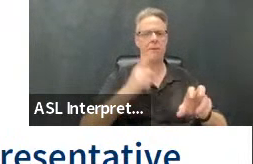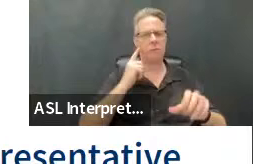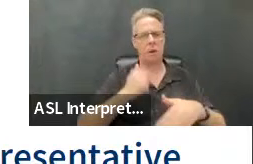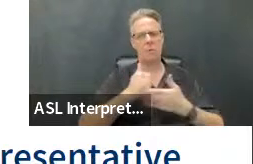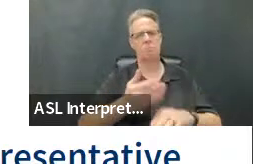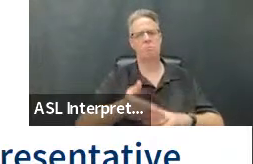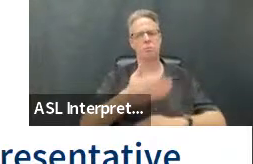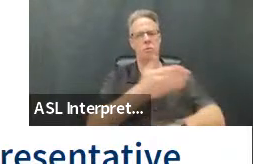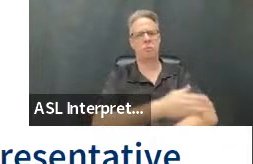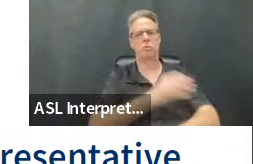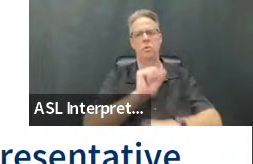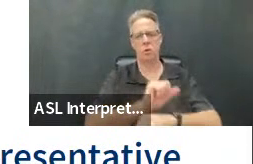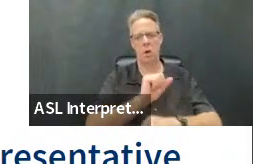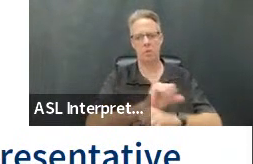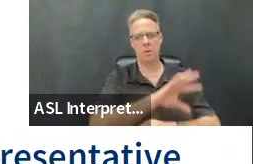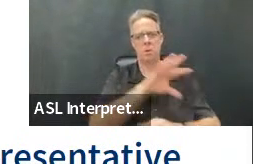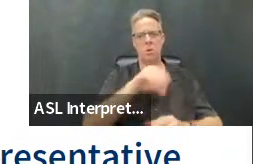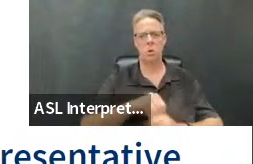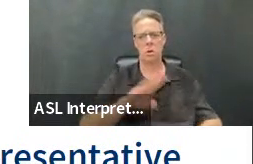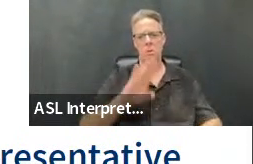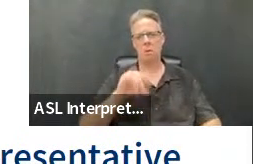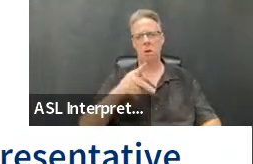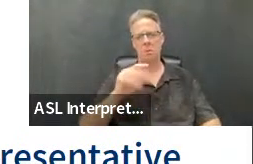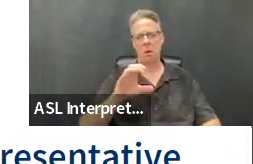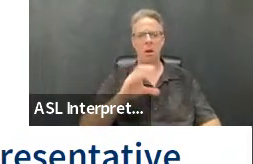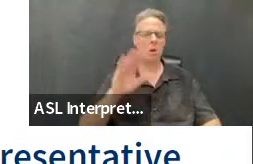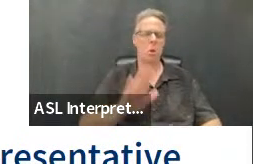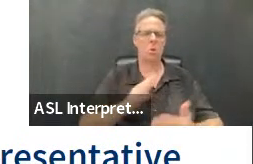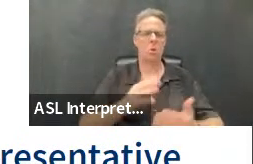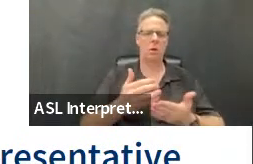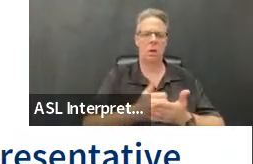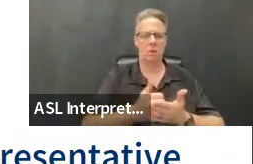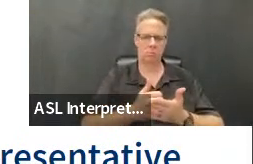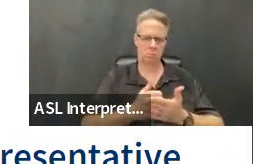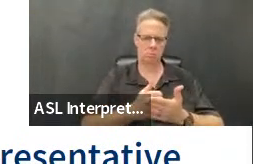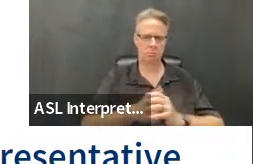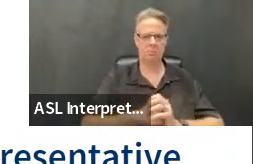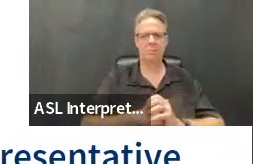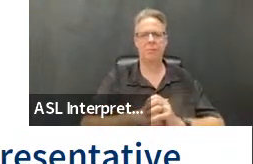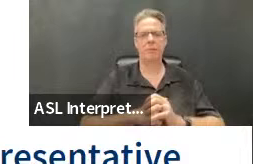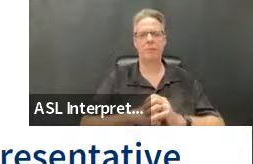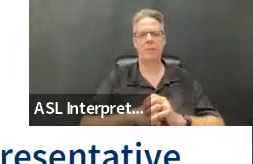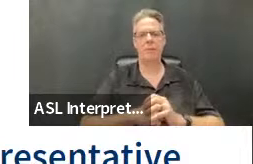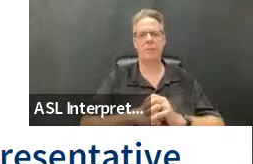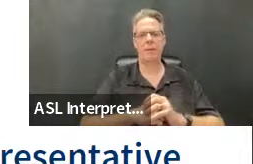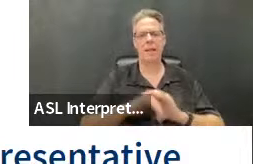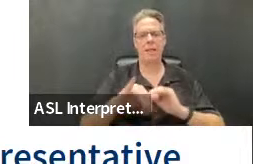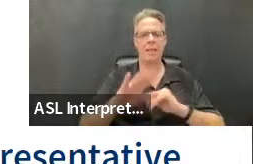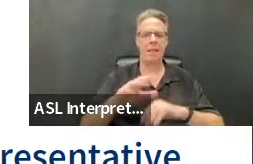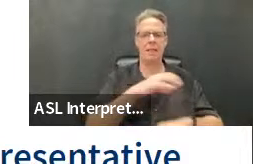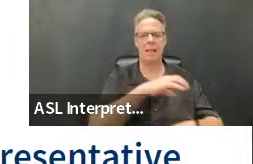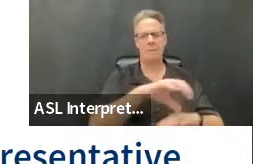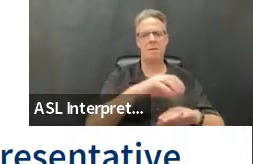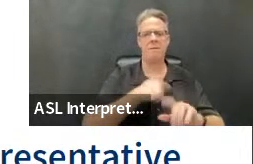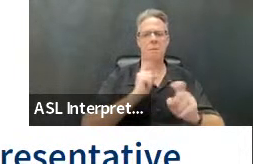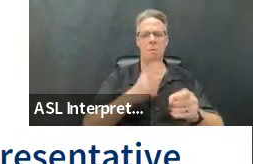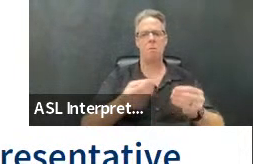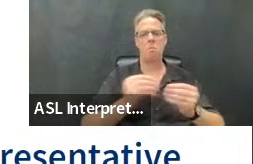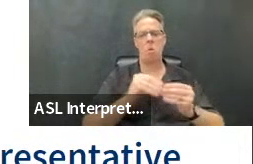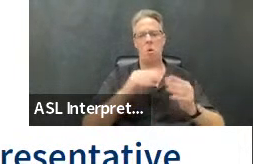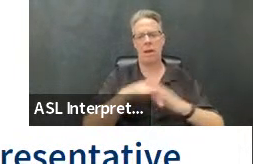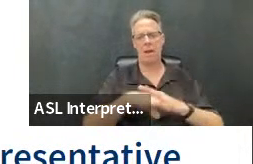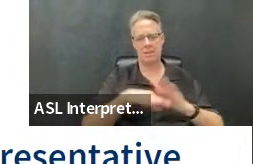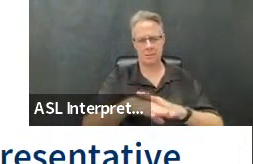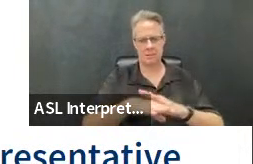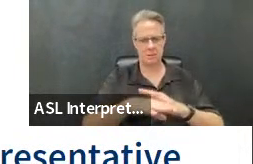jobs, including BIPOC and low-income populations. And in general, the light rail investments provide a bit more access, and that